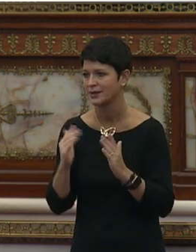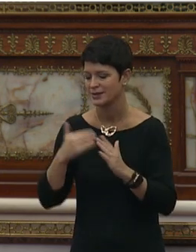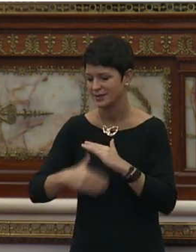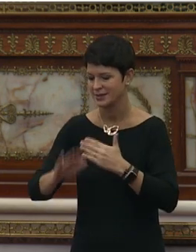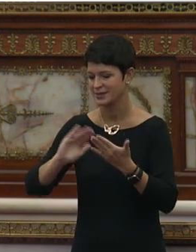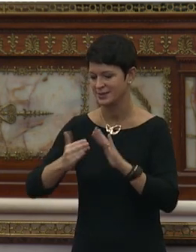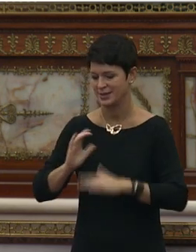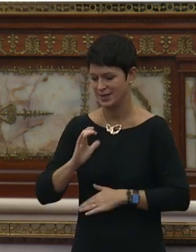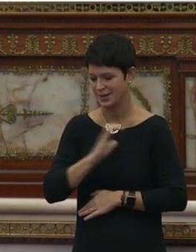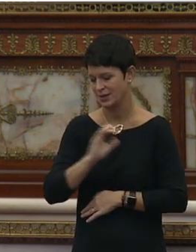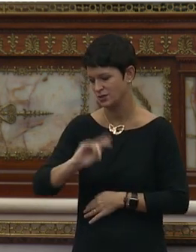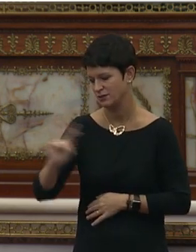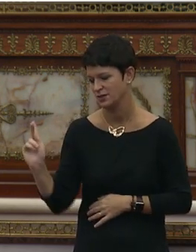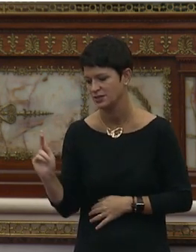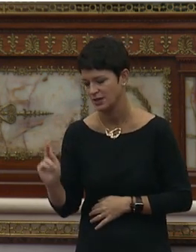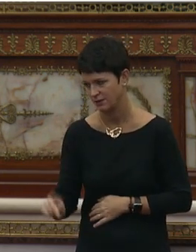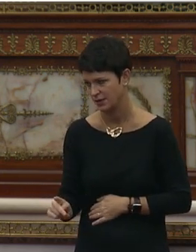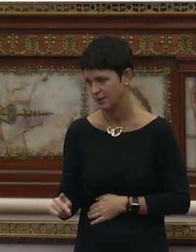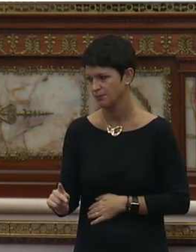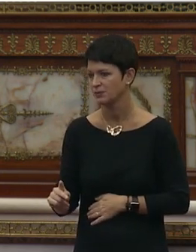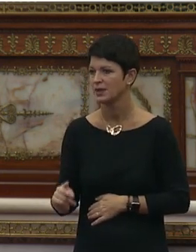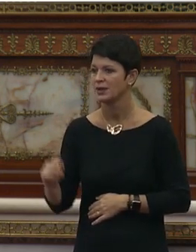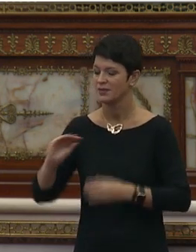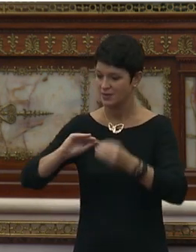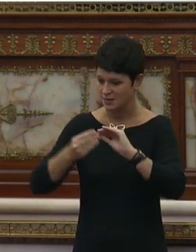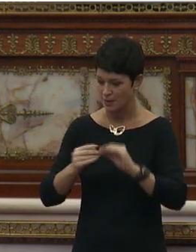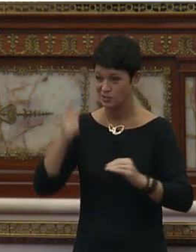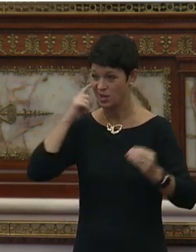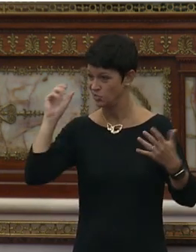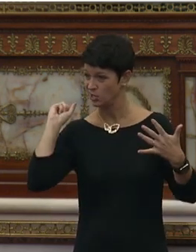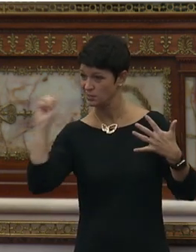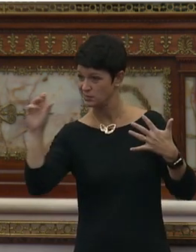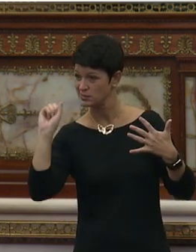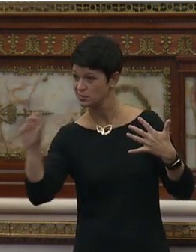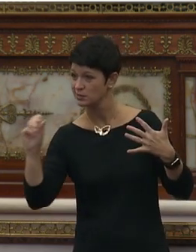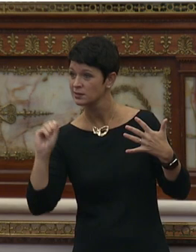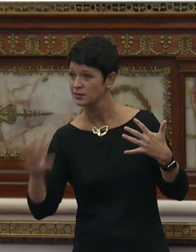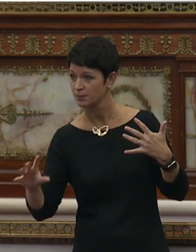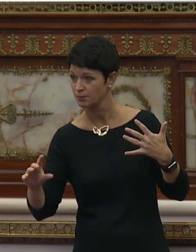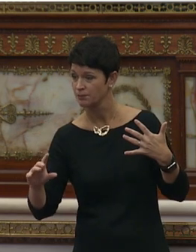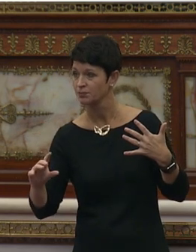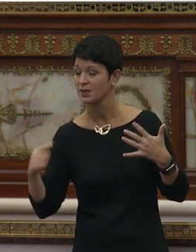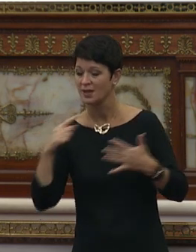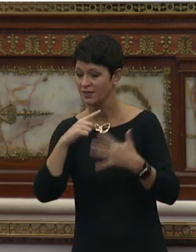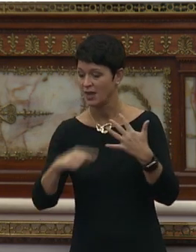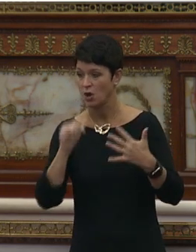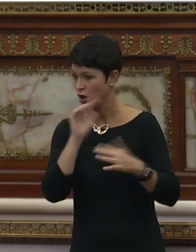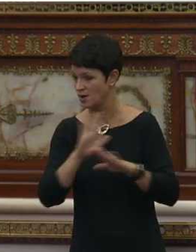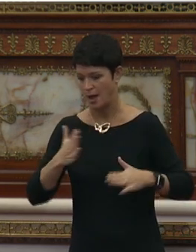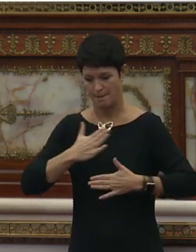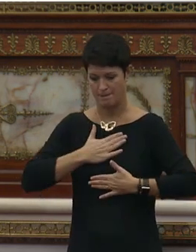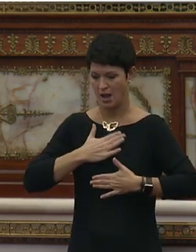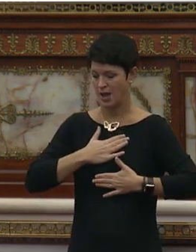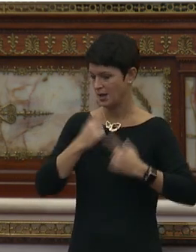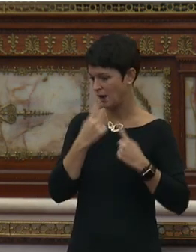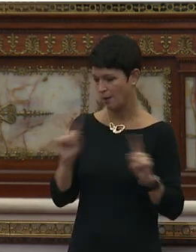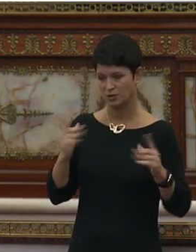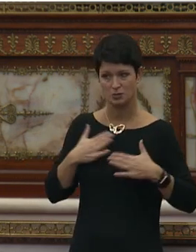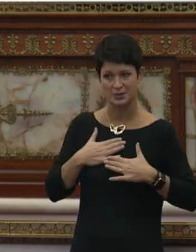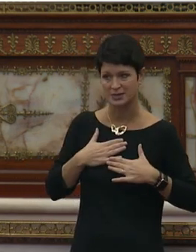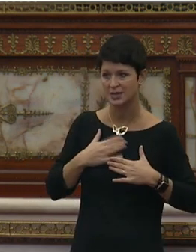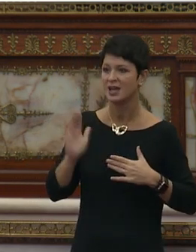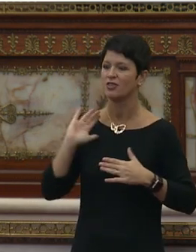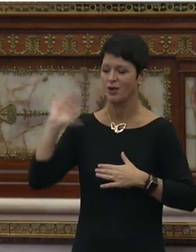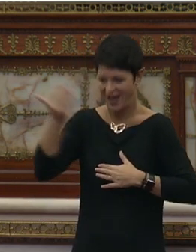City Council of Philadelphia. The stats that I just read to you, they are not my accomplishment. They